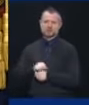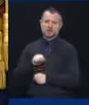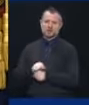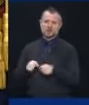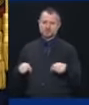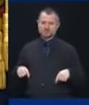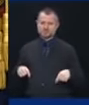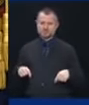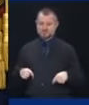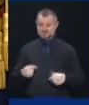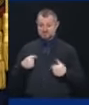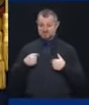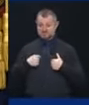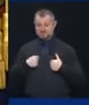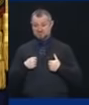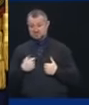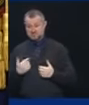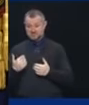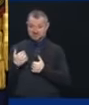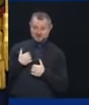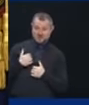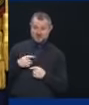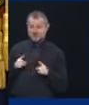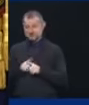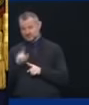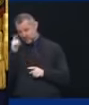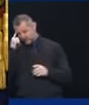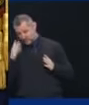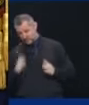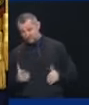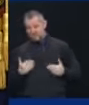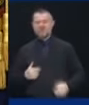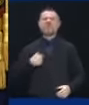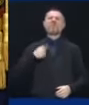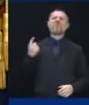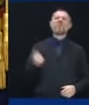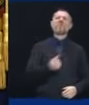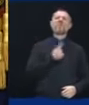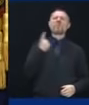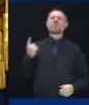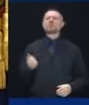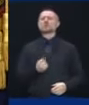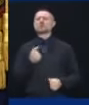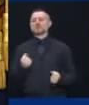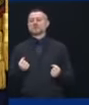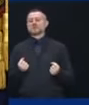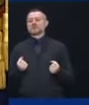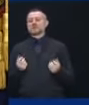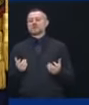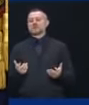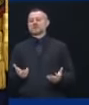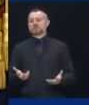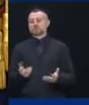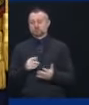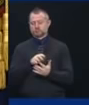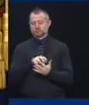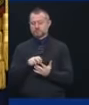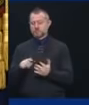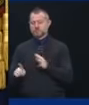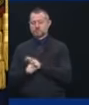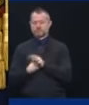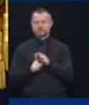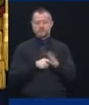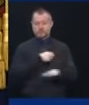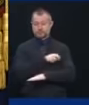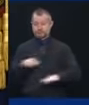Nature of being governor is there are always multiple situations to deal with. Past 4 years,